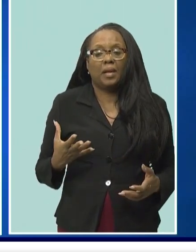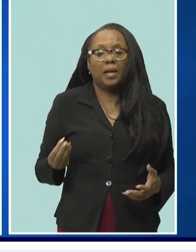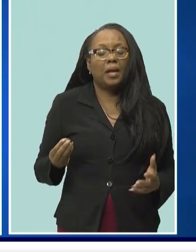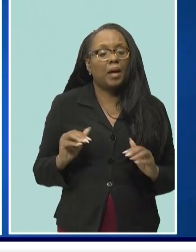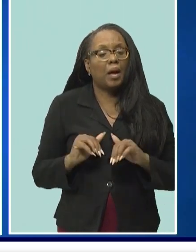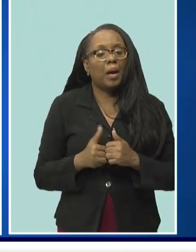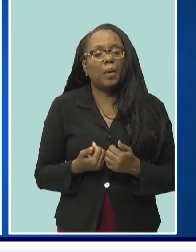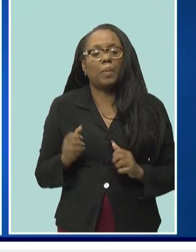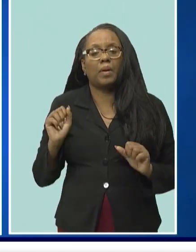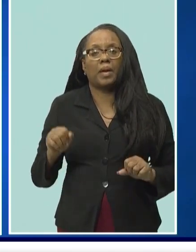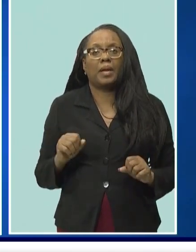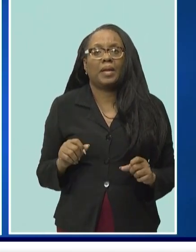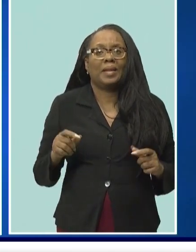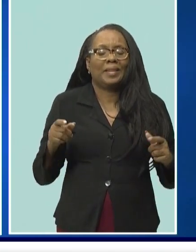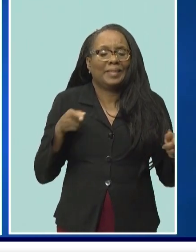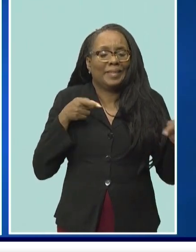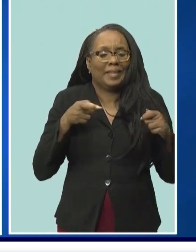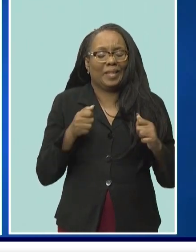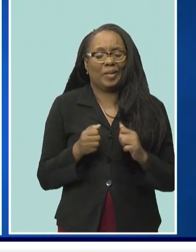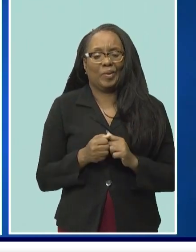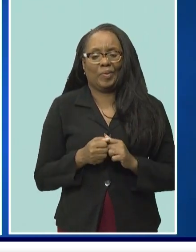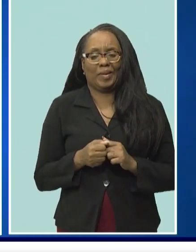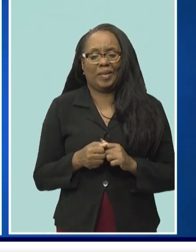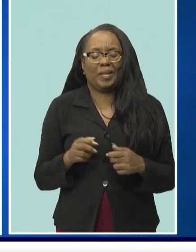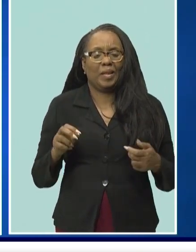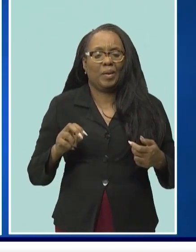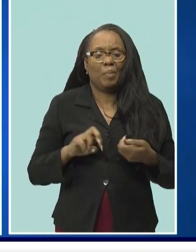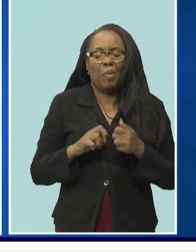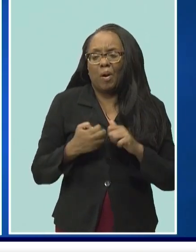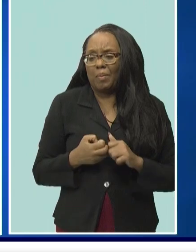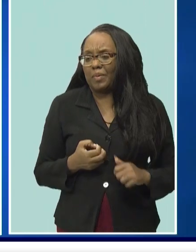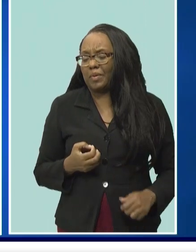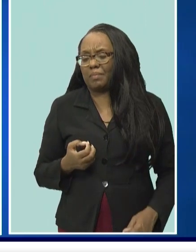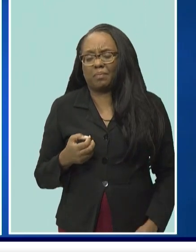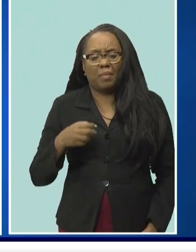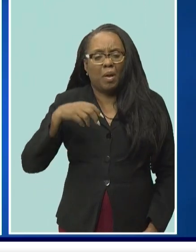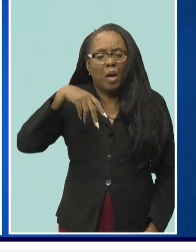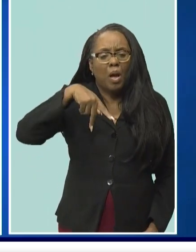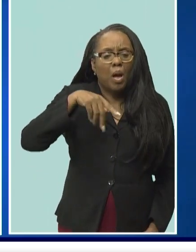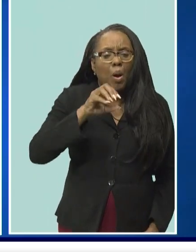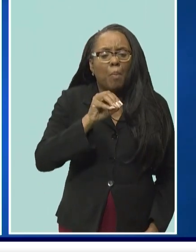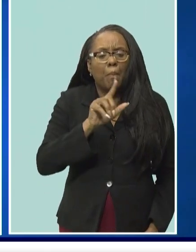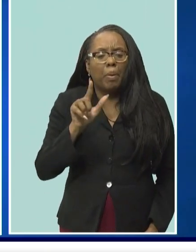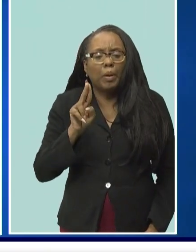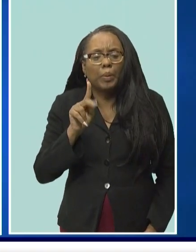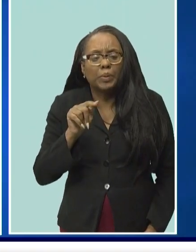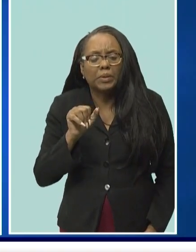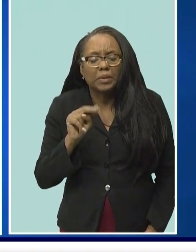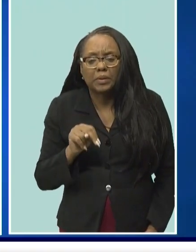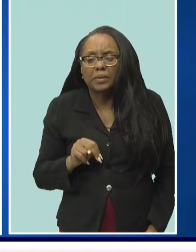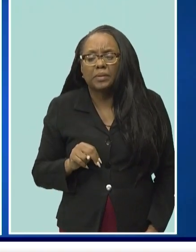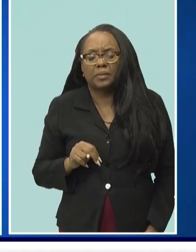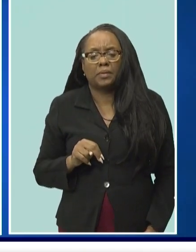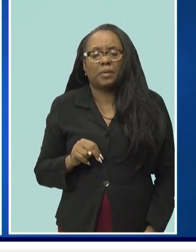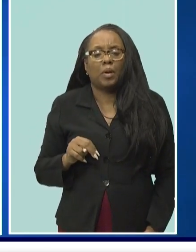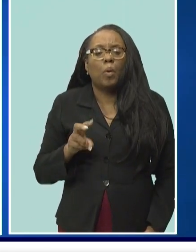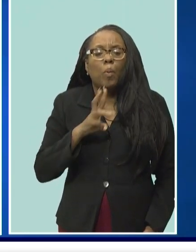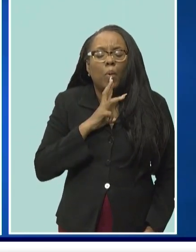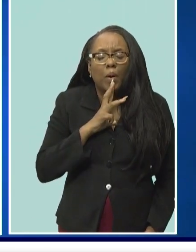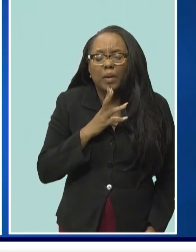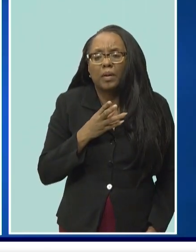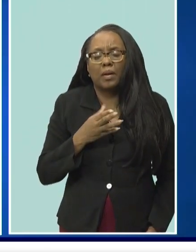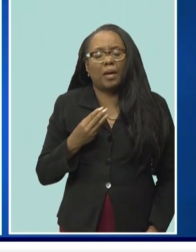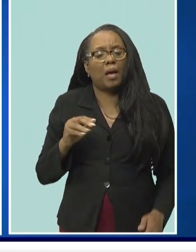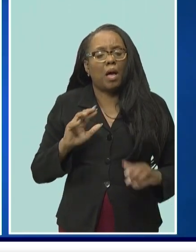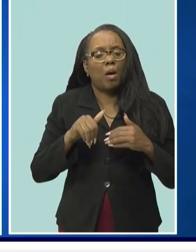really wicked problems of waste, of pollution, of air, of water, and also the negative impacts on human